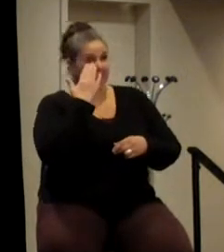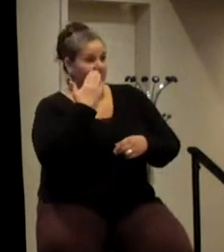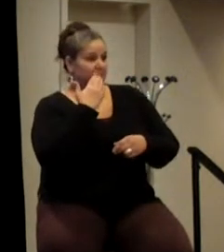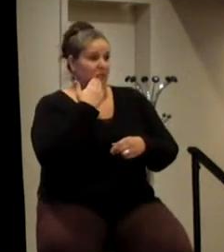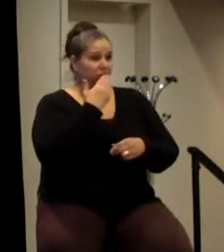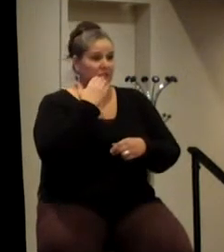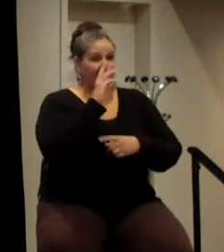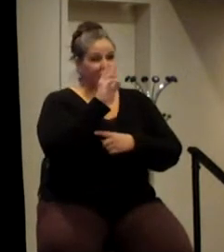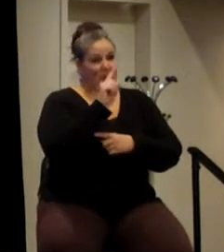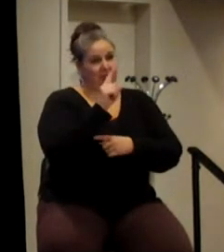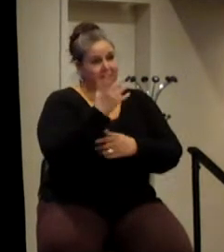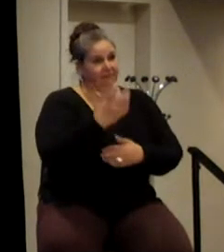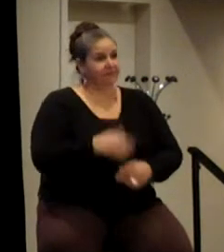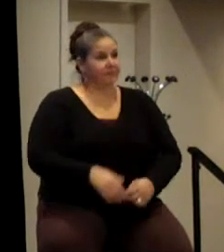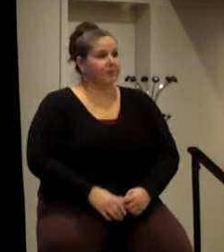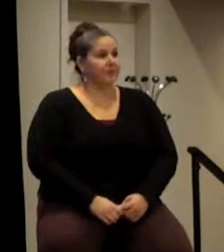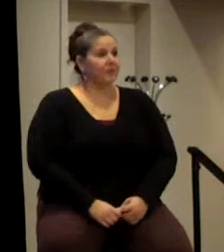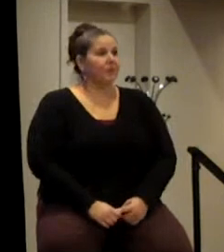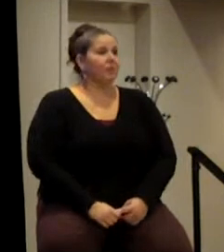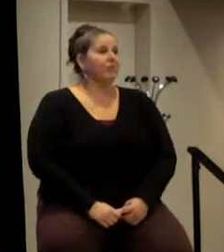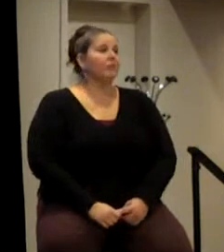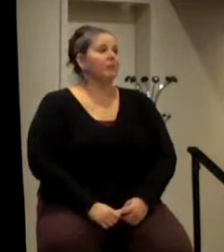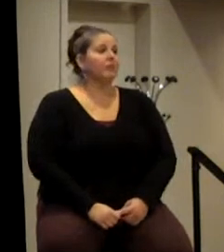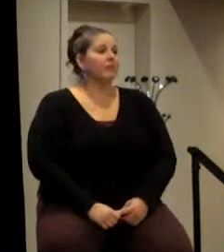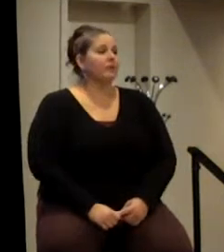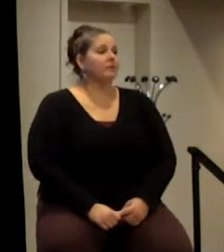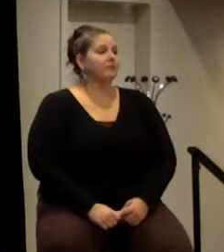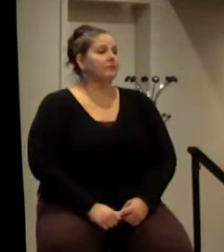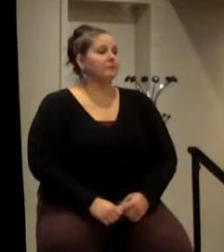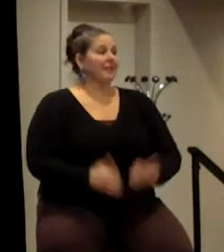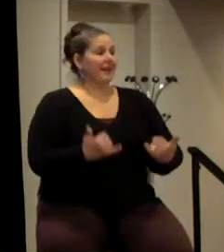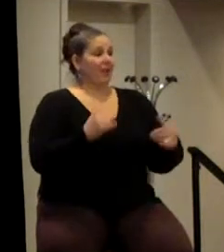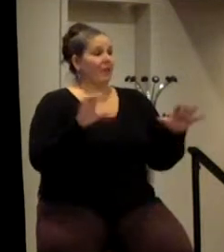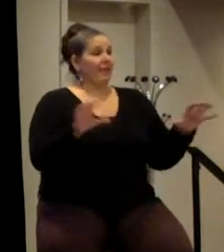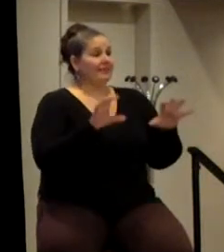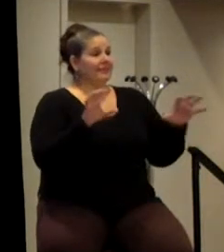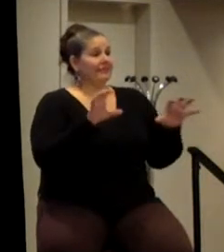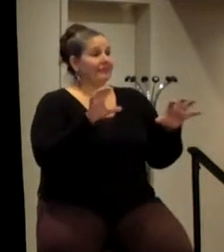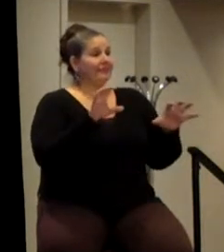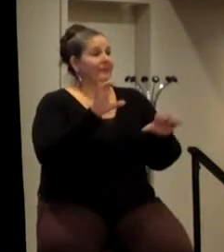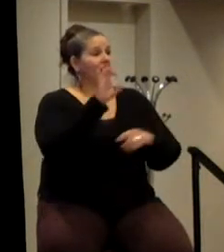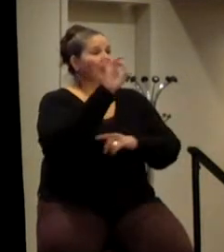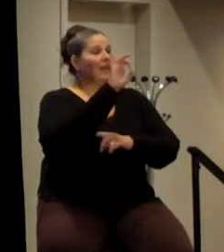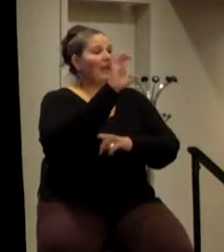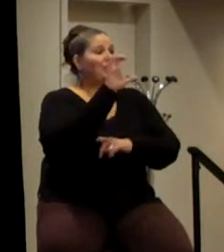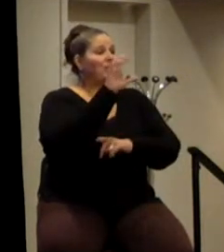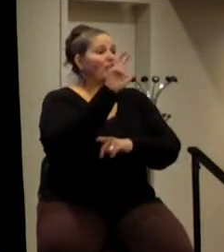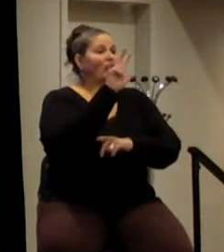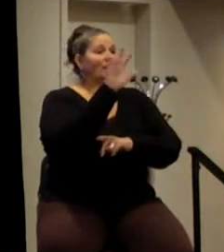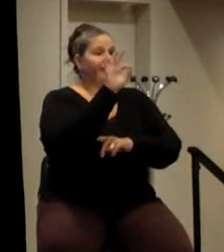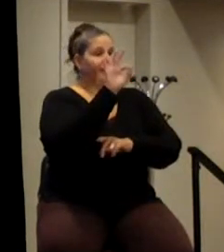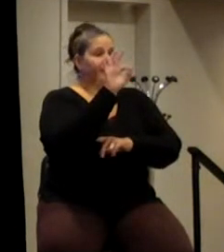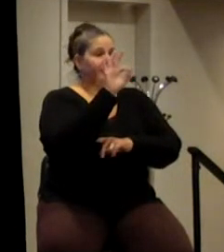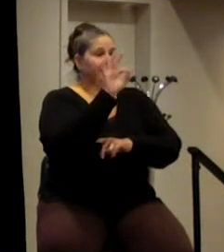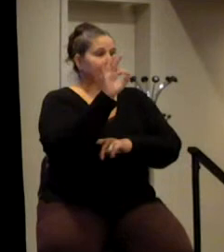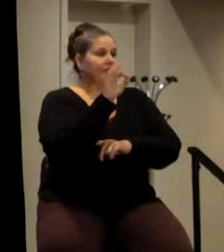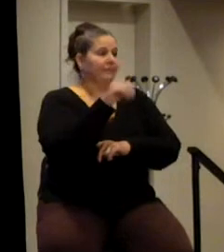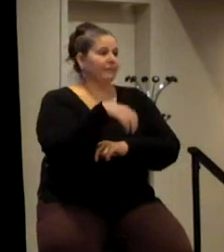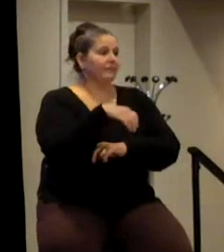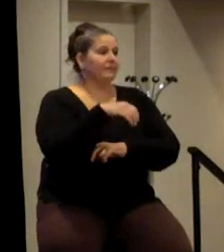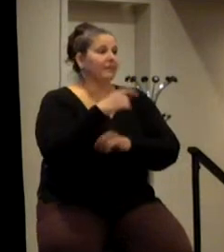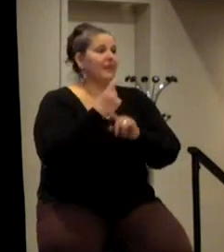cases, 839. I think we got down into the 700s last week. Looks like we might have an opportunity to get there